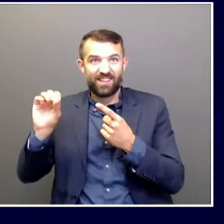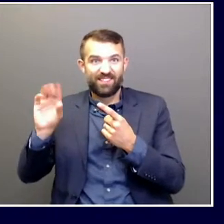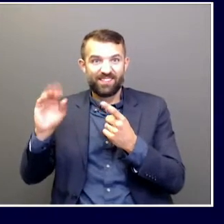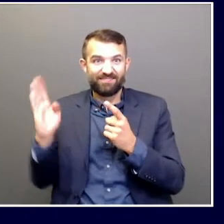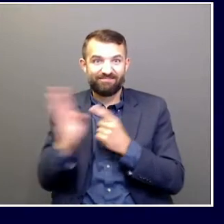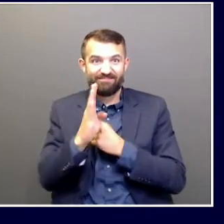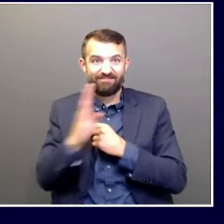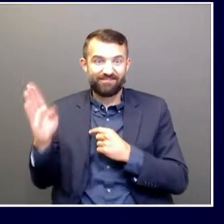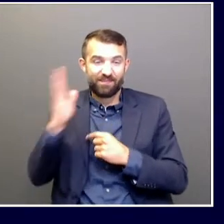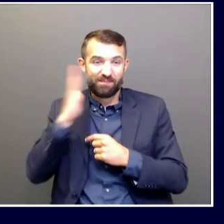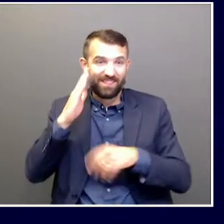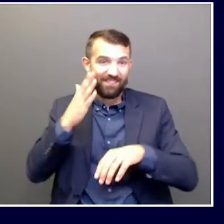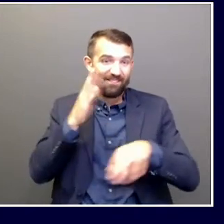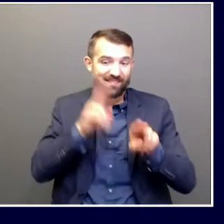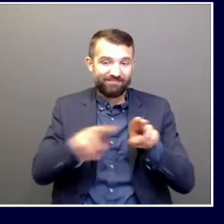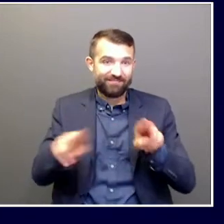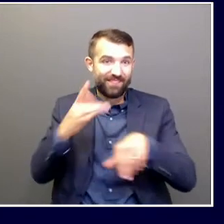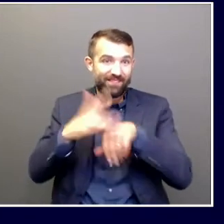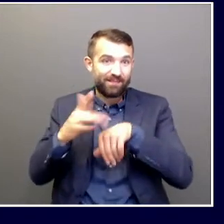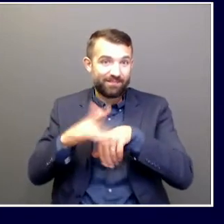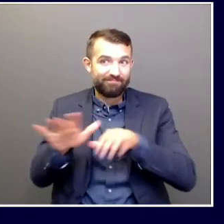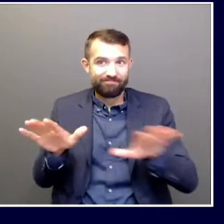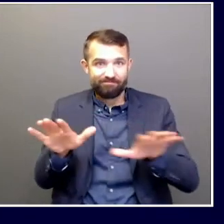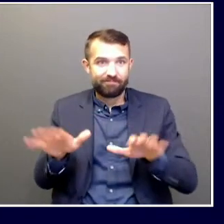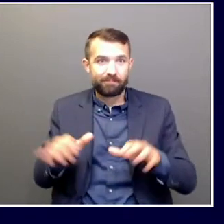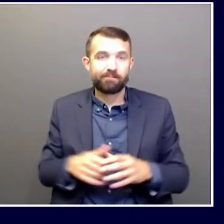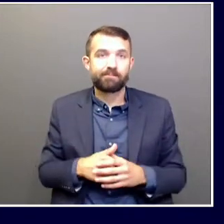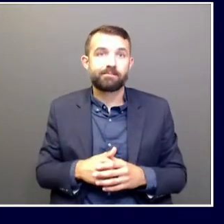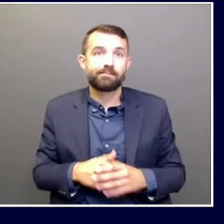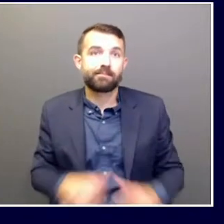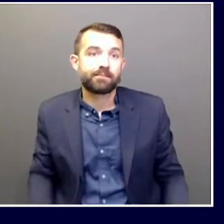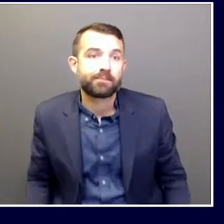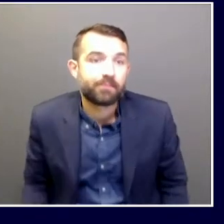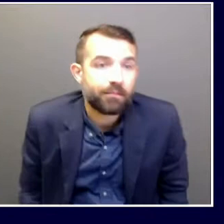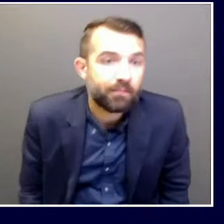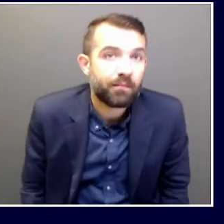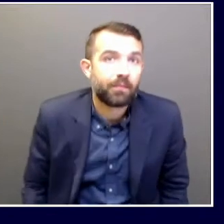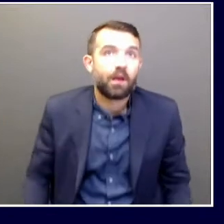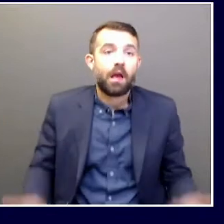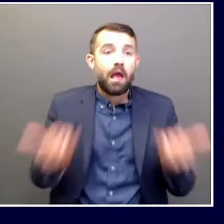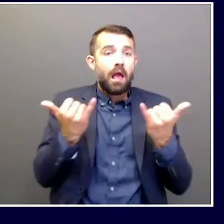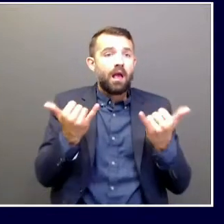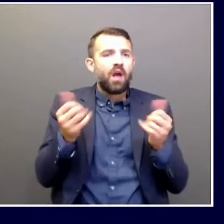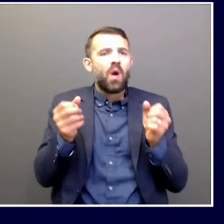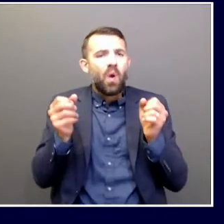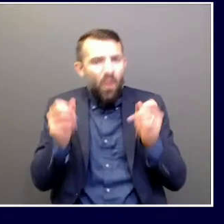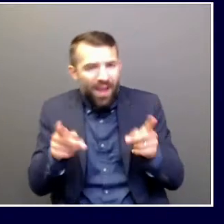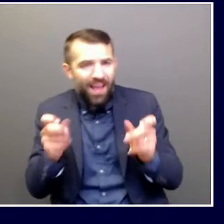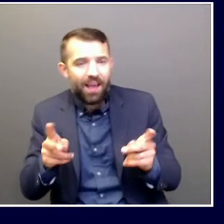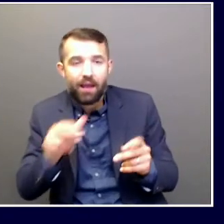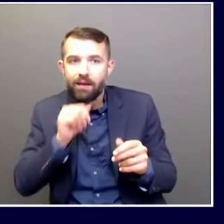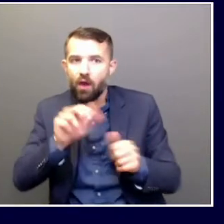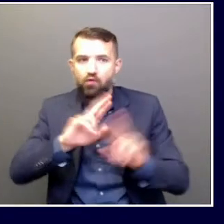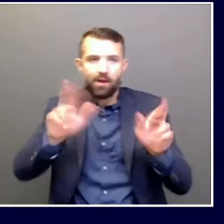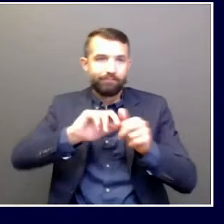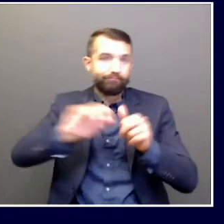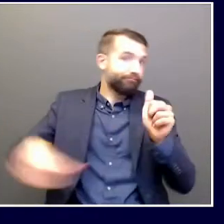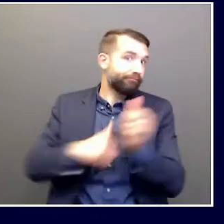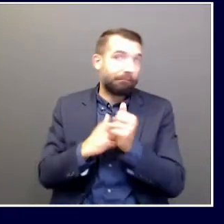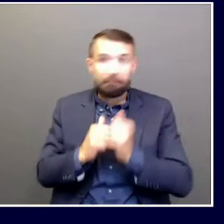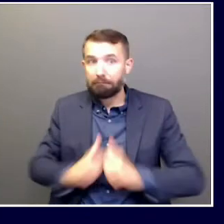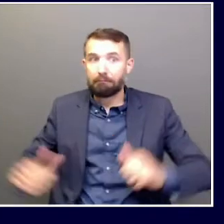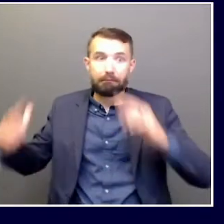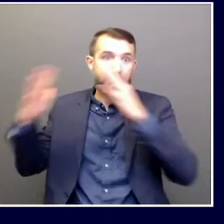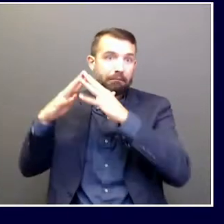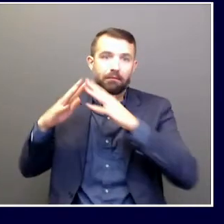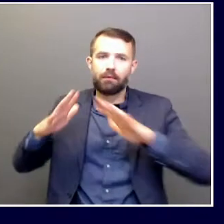planning. Should we get closer to that next level, we will roll up our sleeves and work with our facilities, but we will do